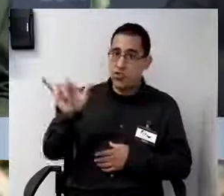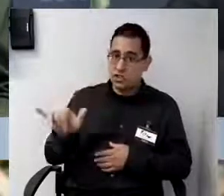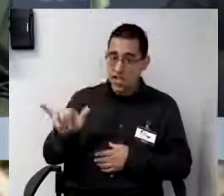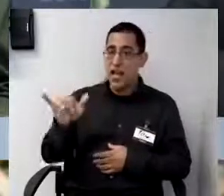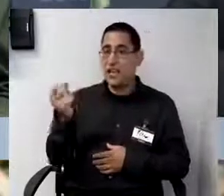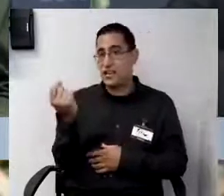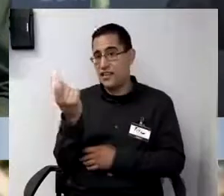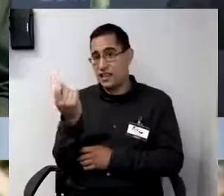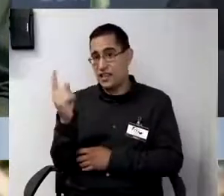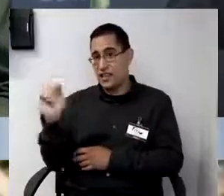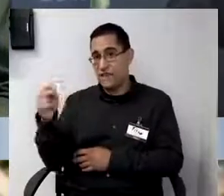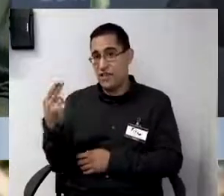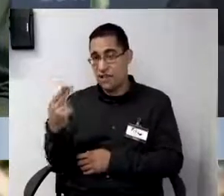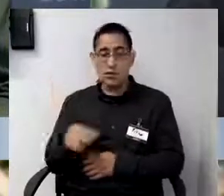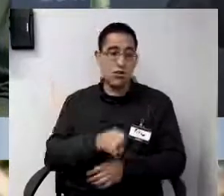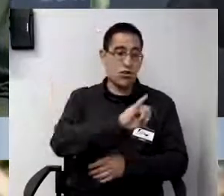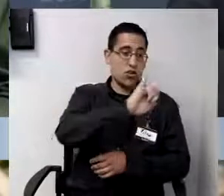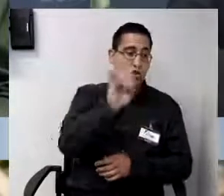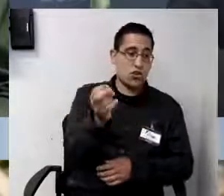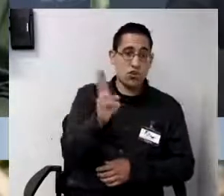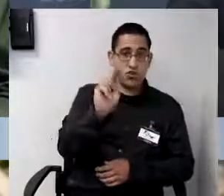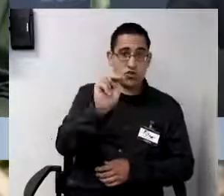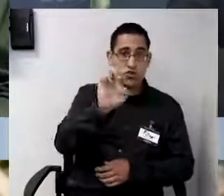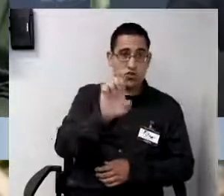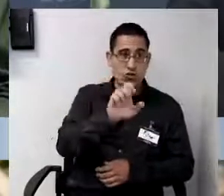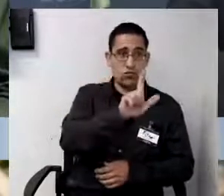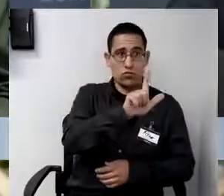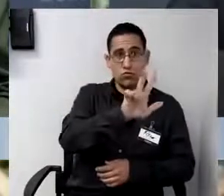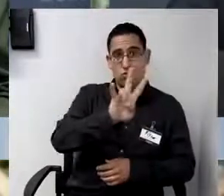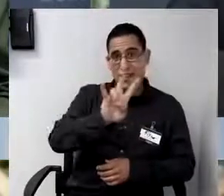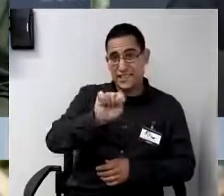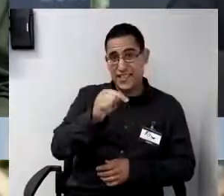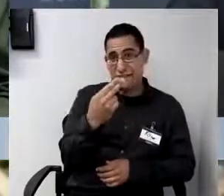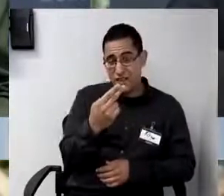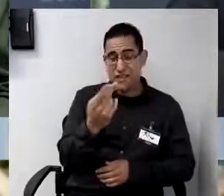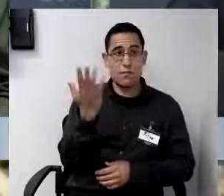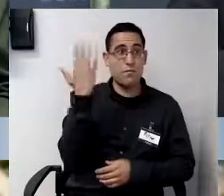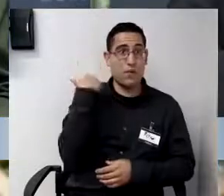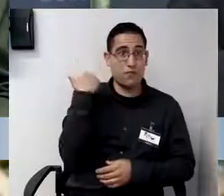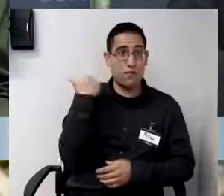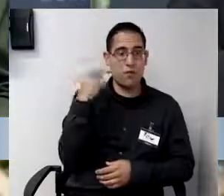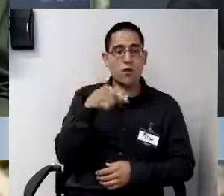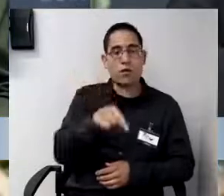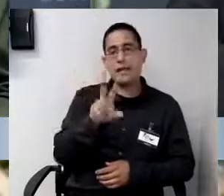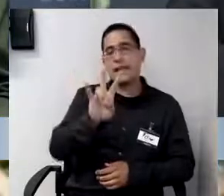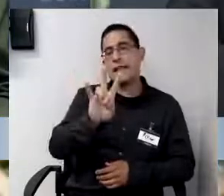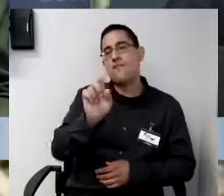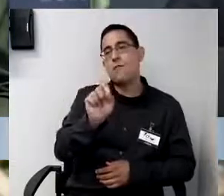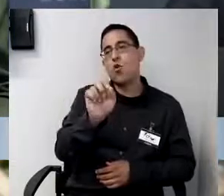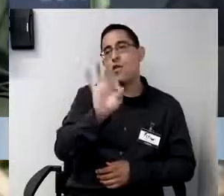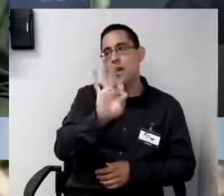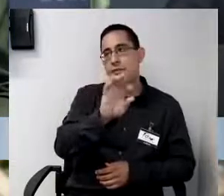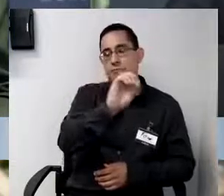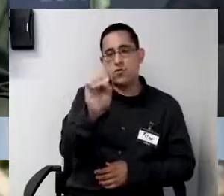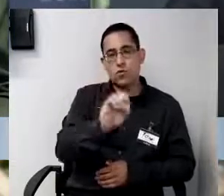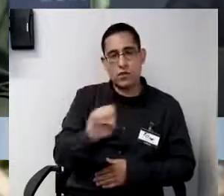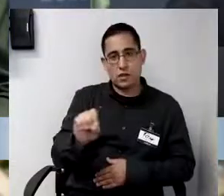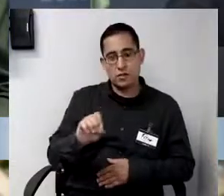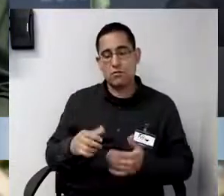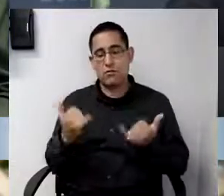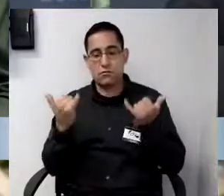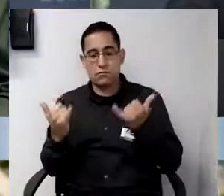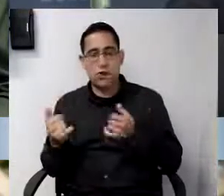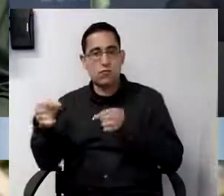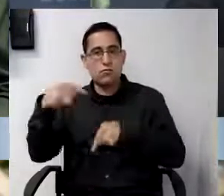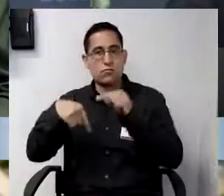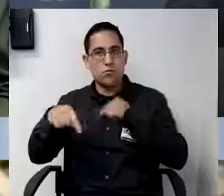June 27th, just a few weeks ago, it was 7.9%. So, and then if you go back